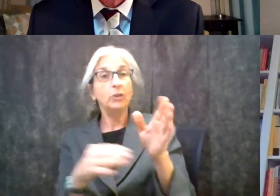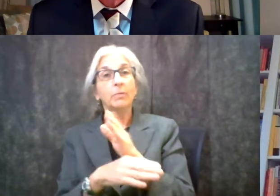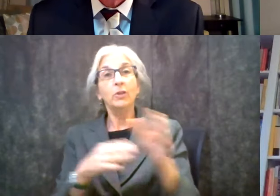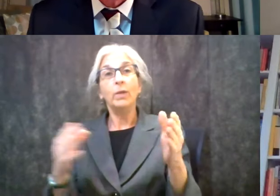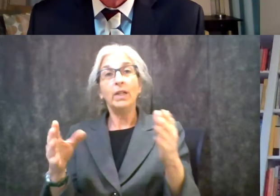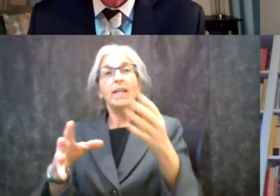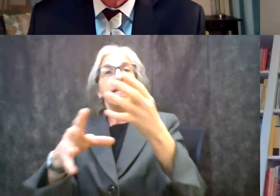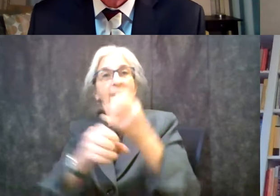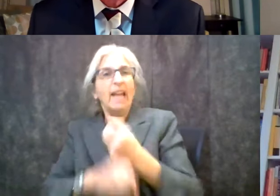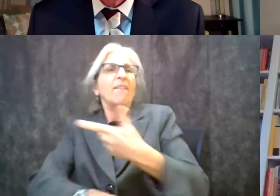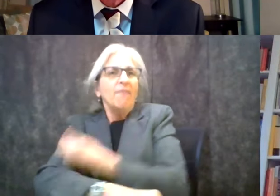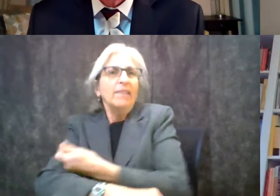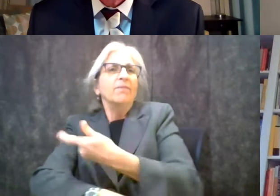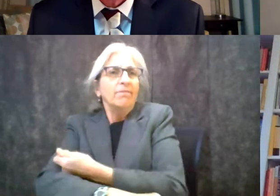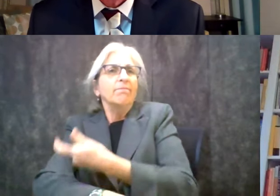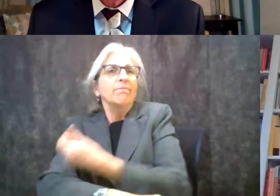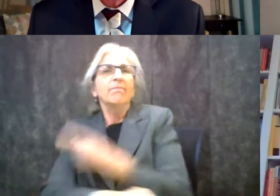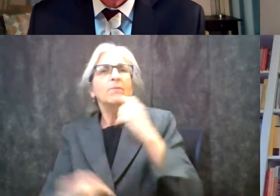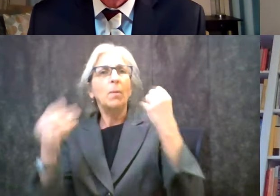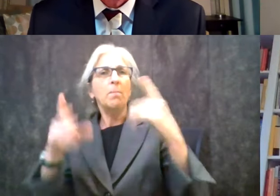over the years for all kinds of things